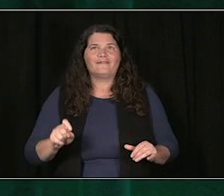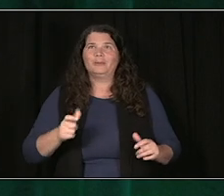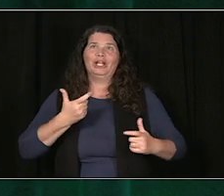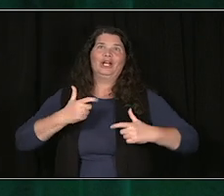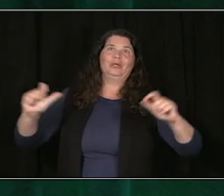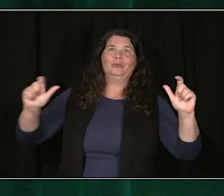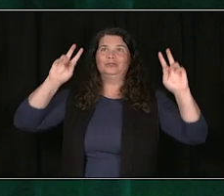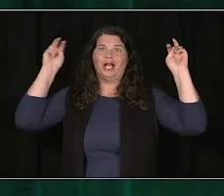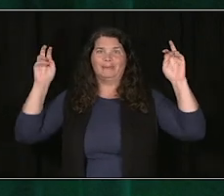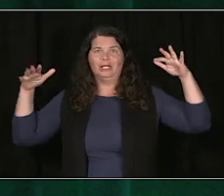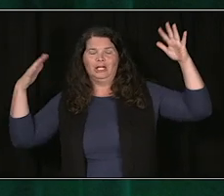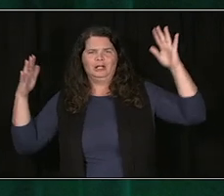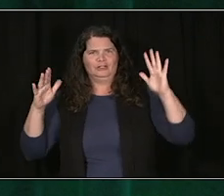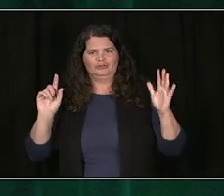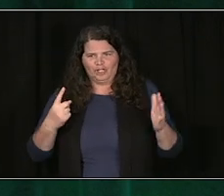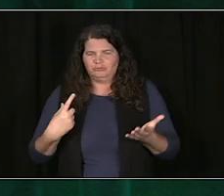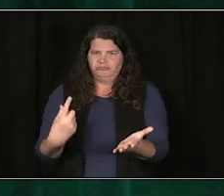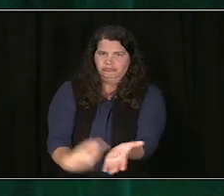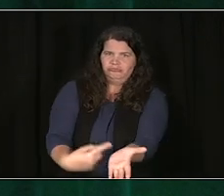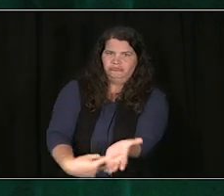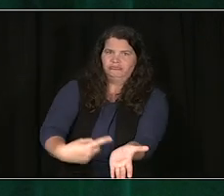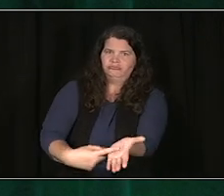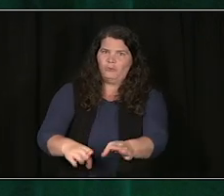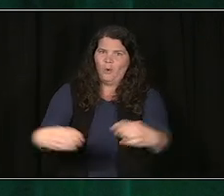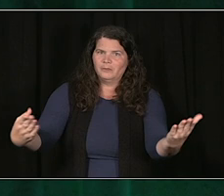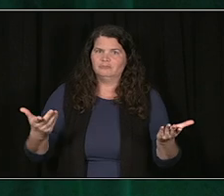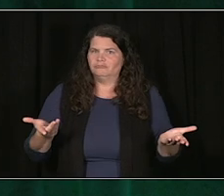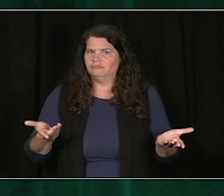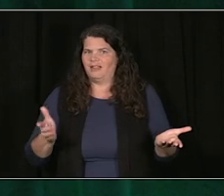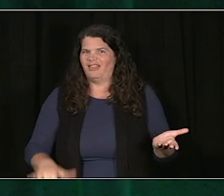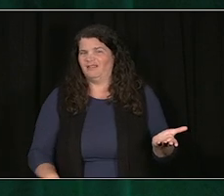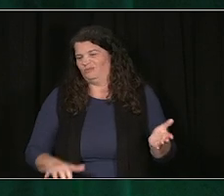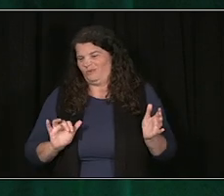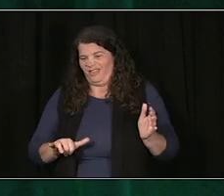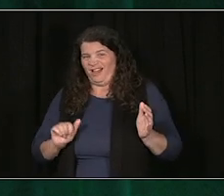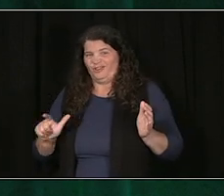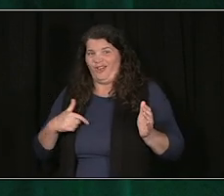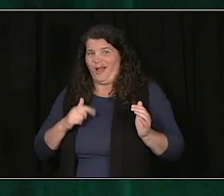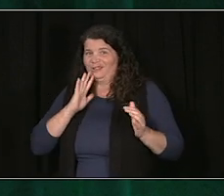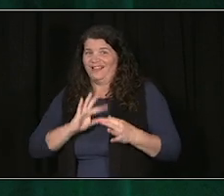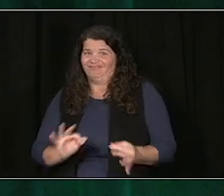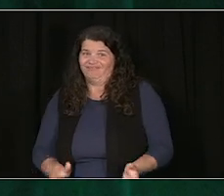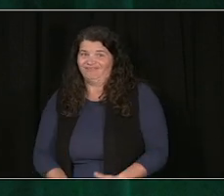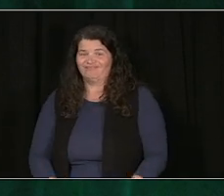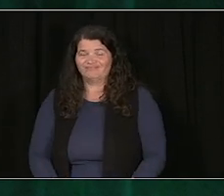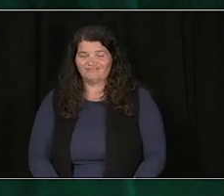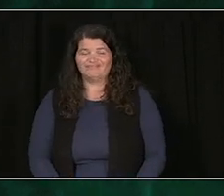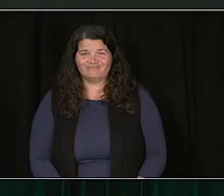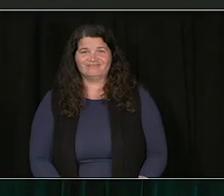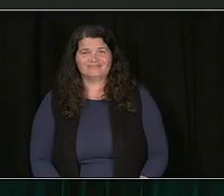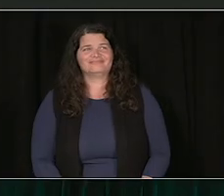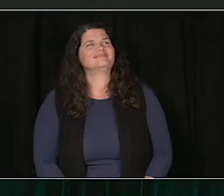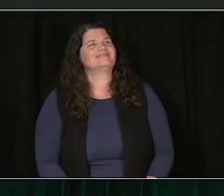that it just is what it is, you know? So yeah, that's all I have to say. Do we have